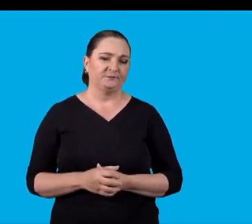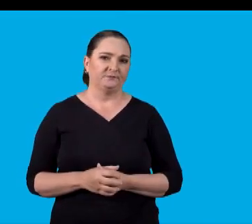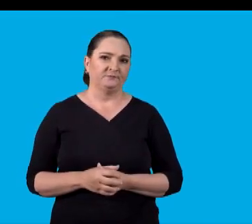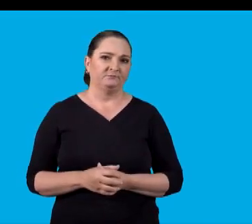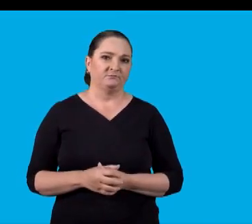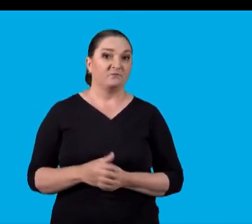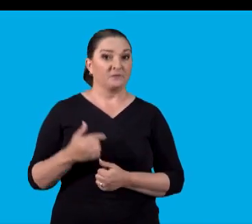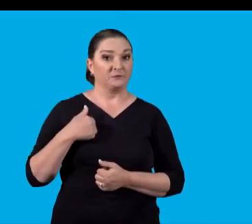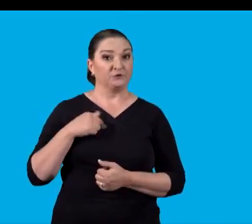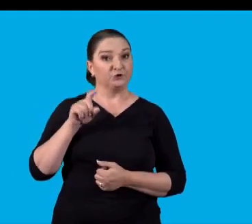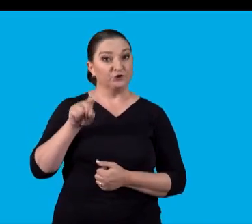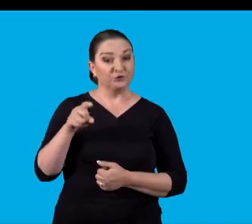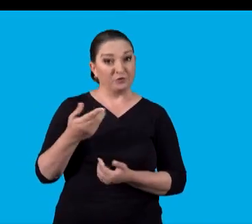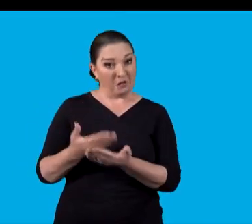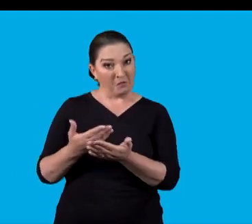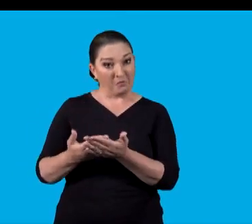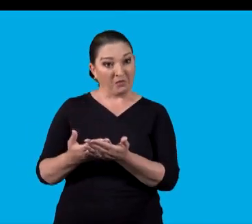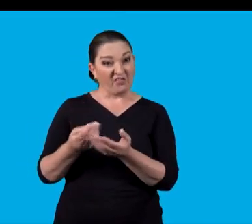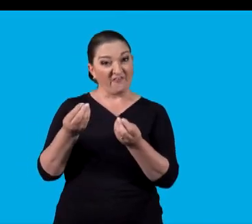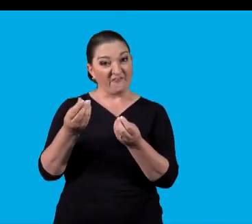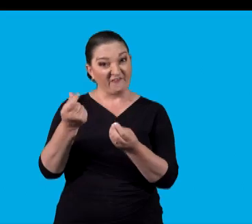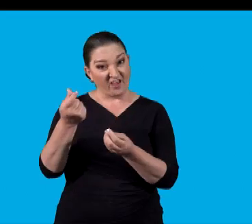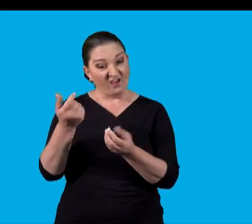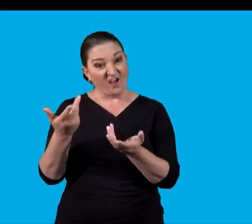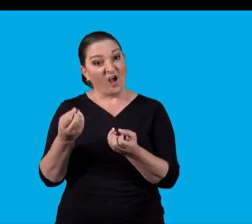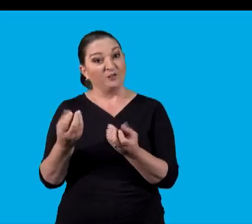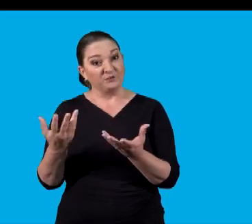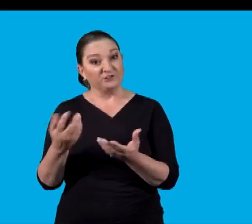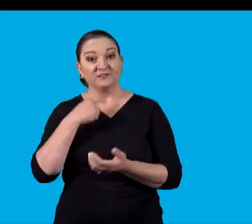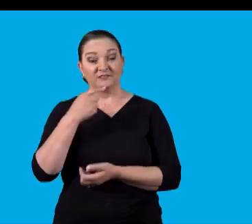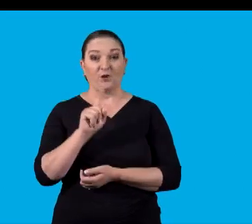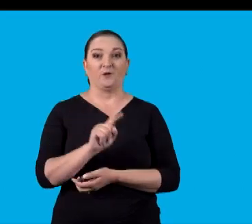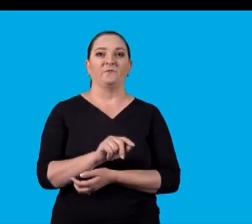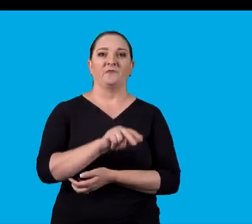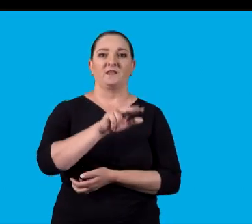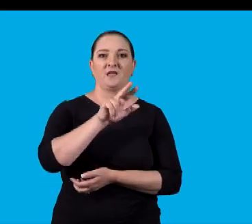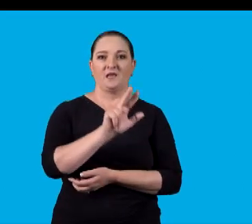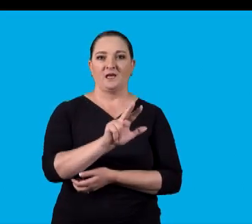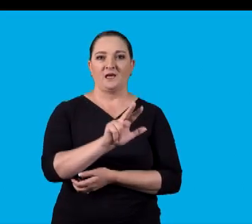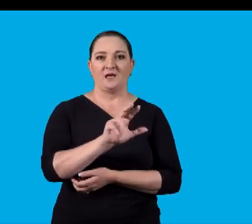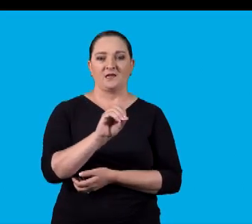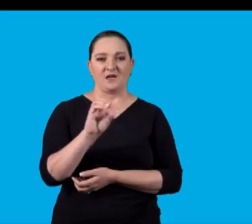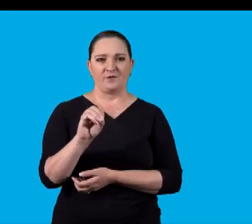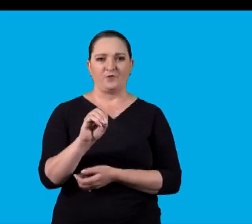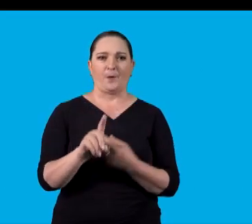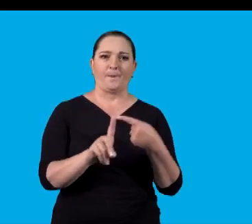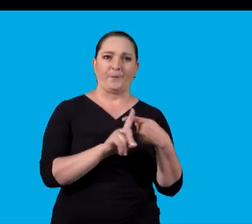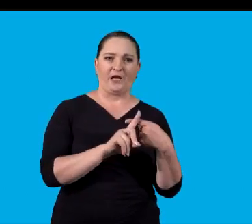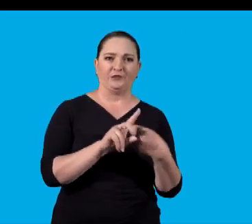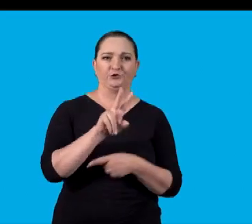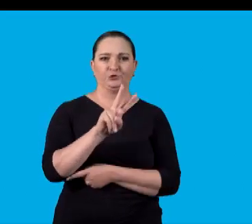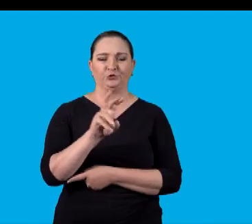to get that figure there now. How do I get that one? I'm simply saying 800 plus